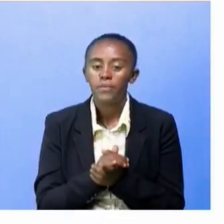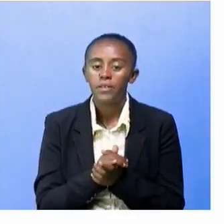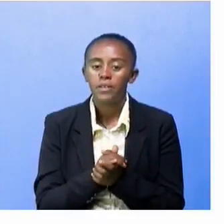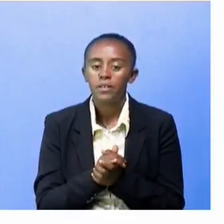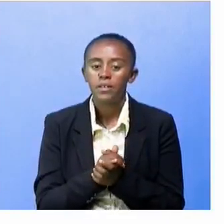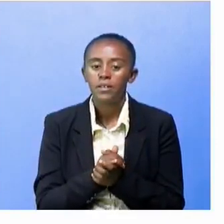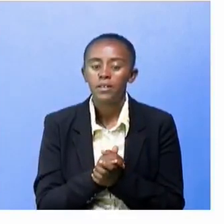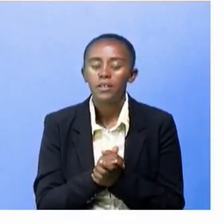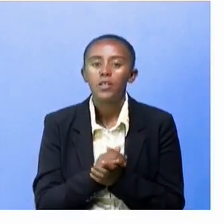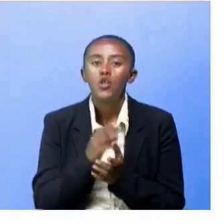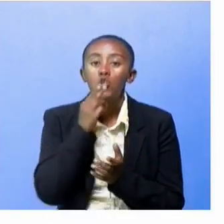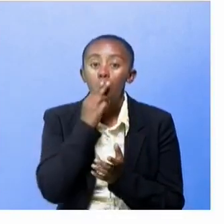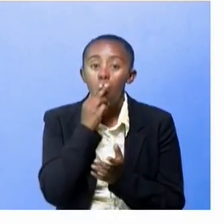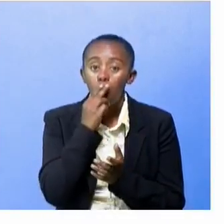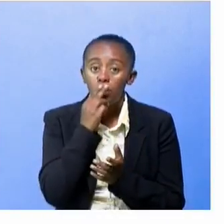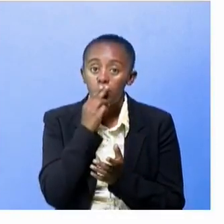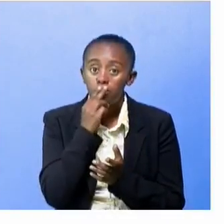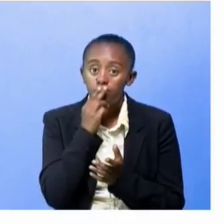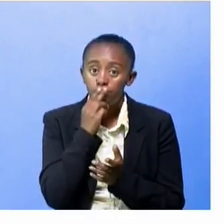smoking